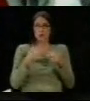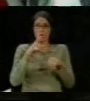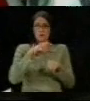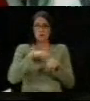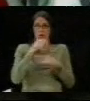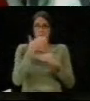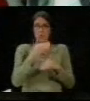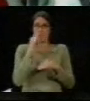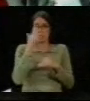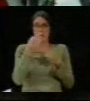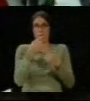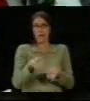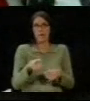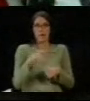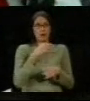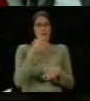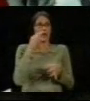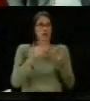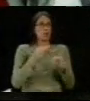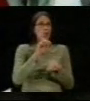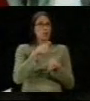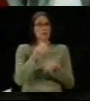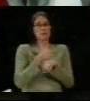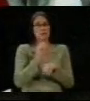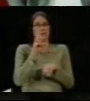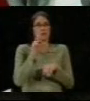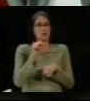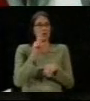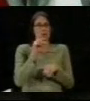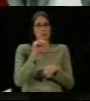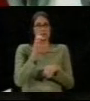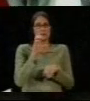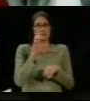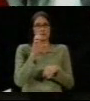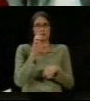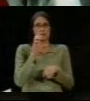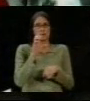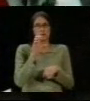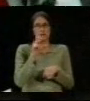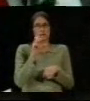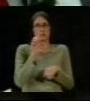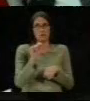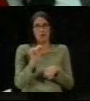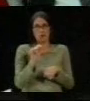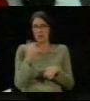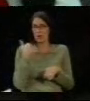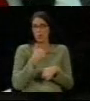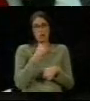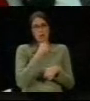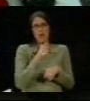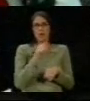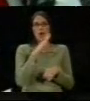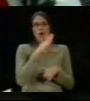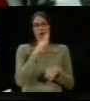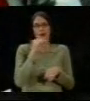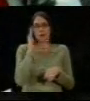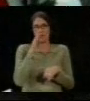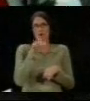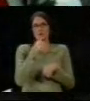that this is going to occur in. The court sets its own docket. We don't. And it's going to set its docket